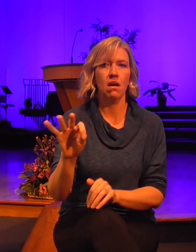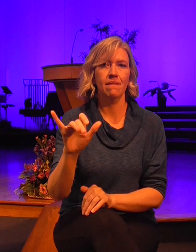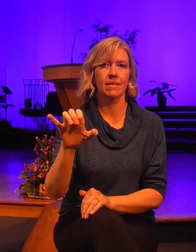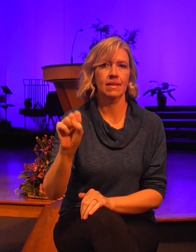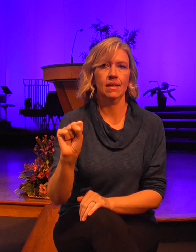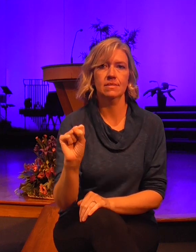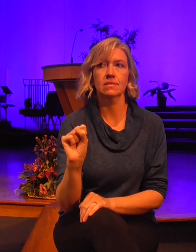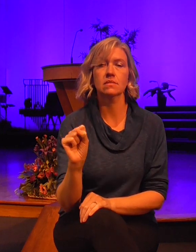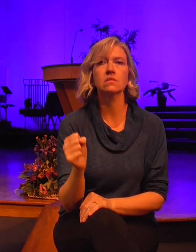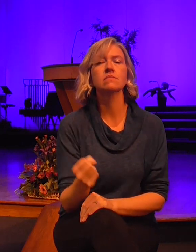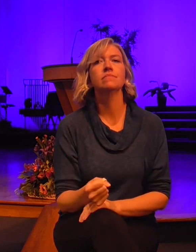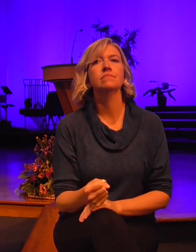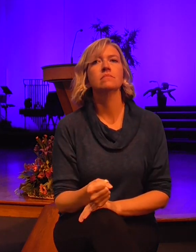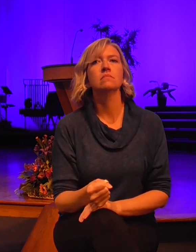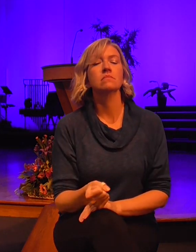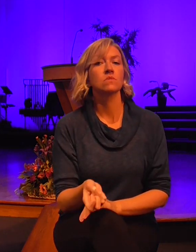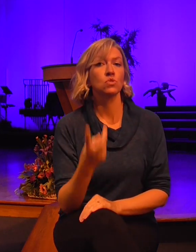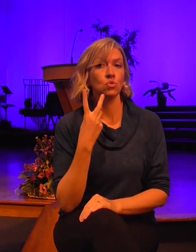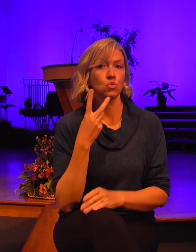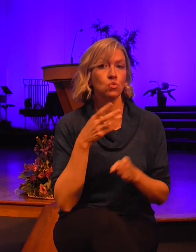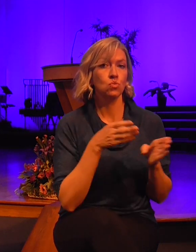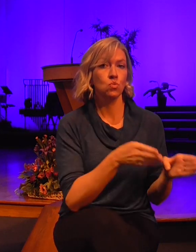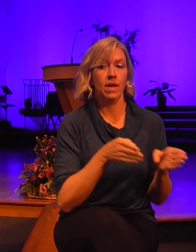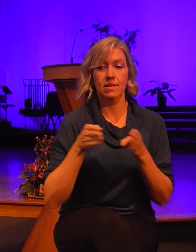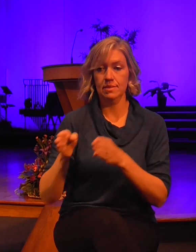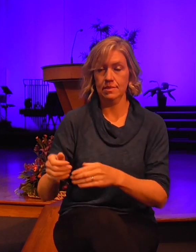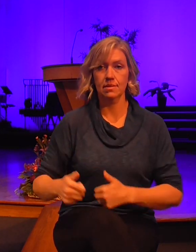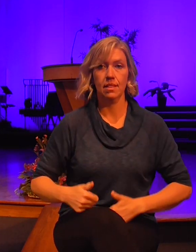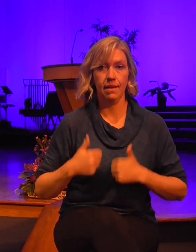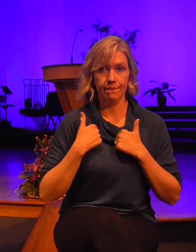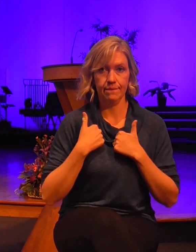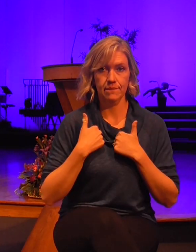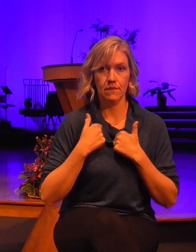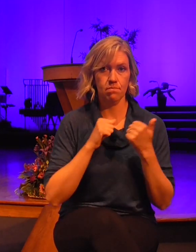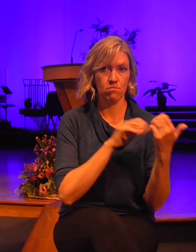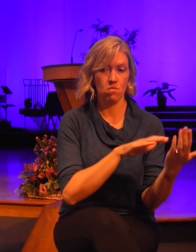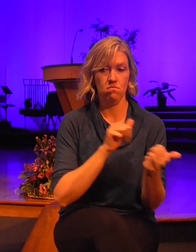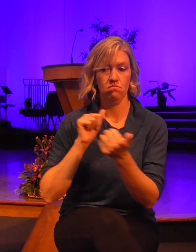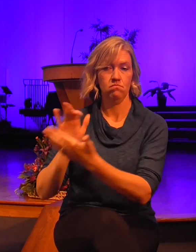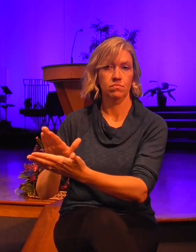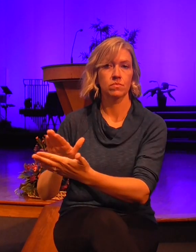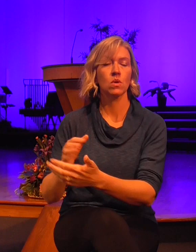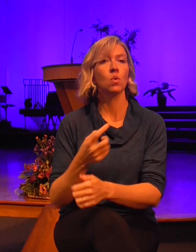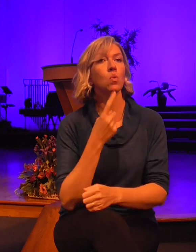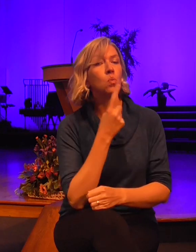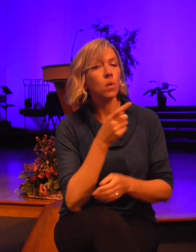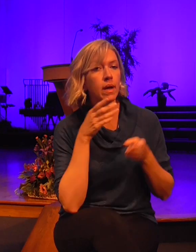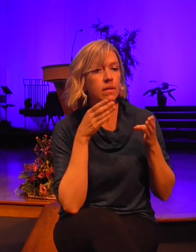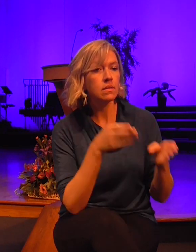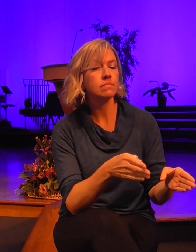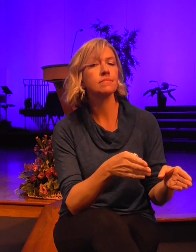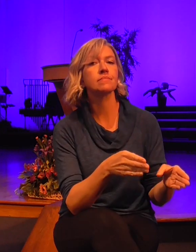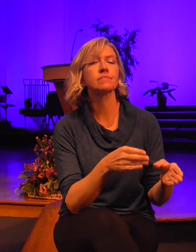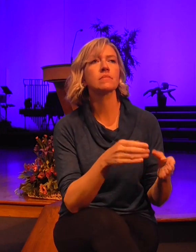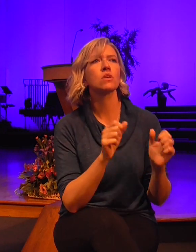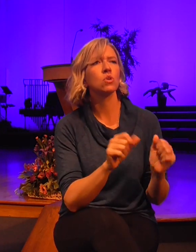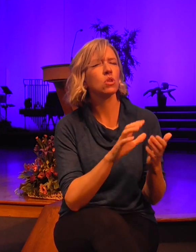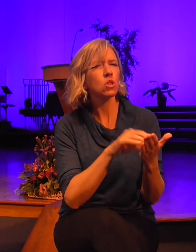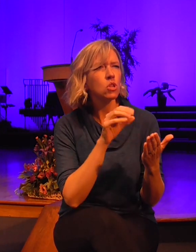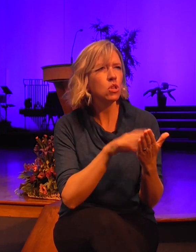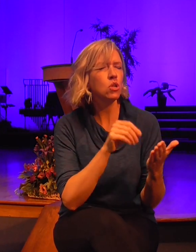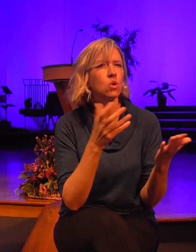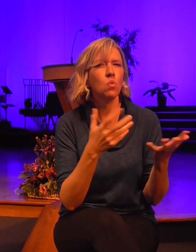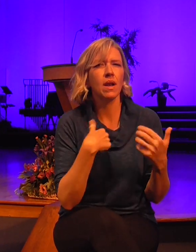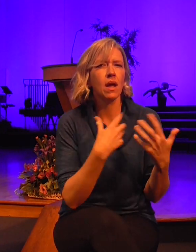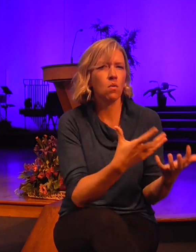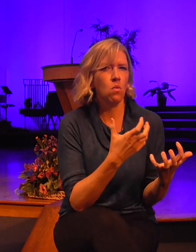There's two ways that we can live our life. One way is living a life where we are learning what we want.